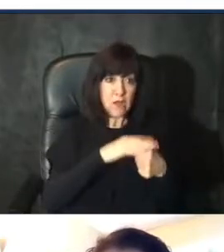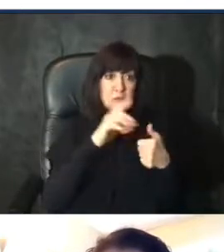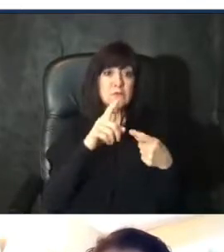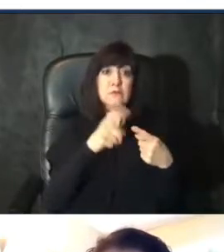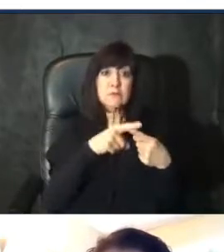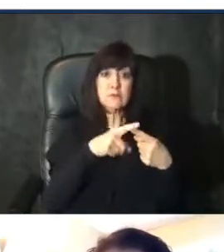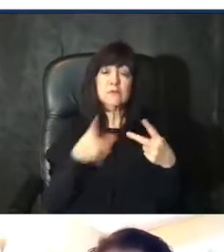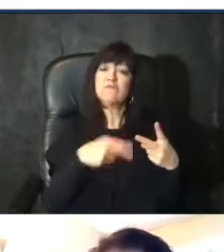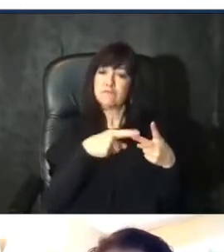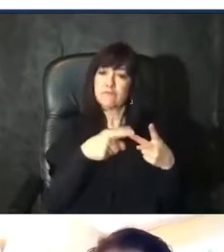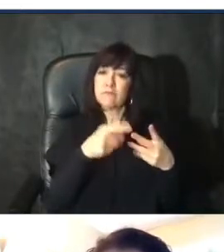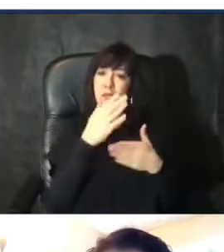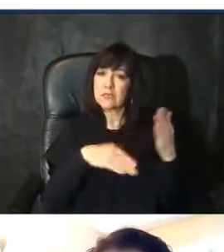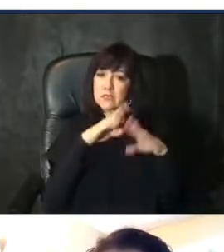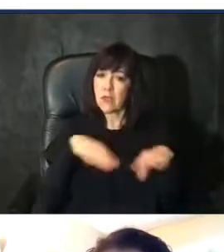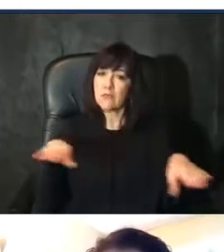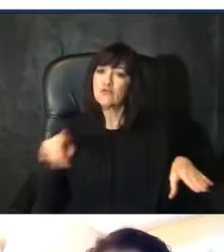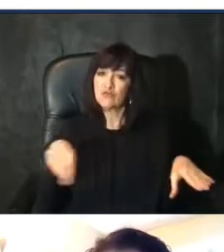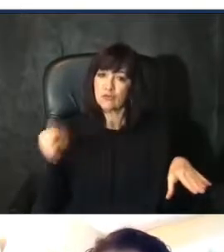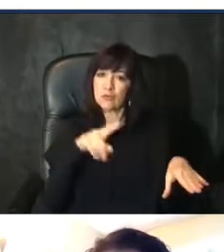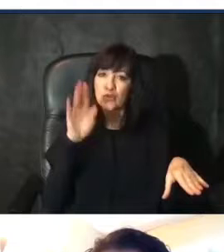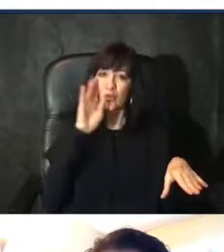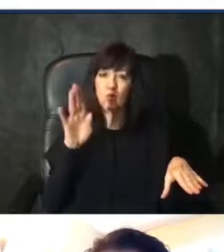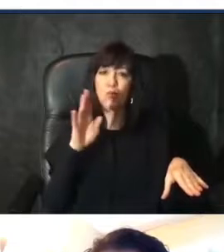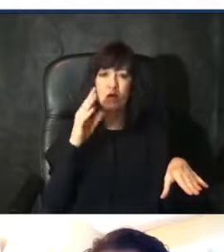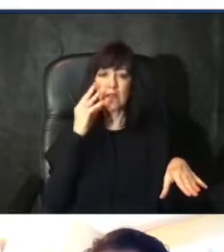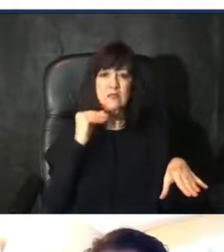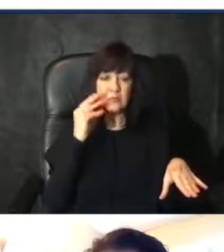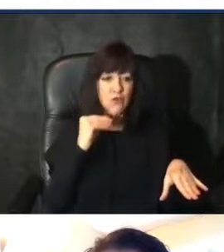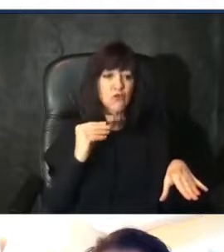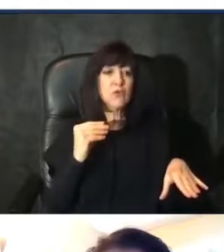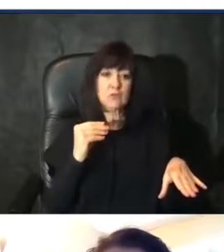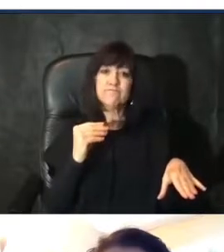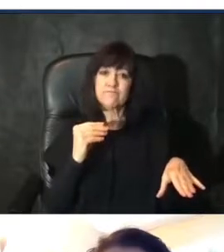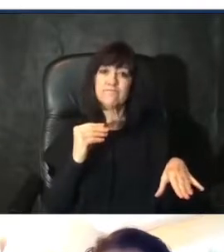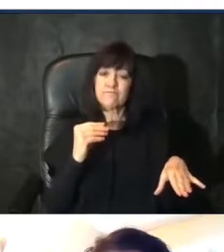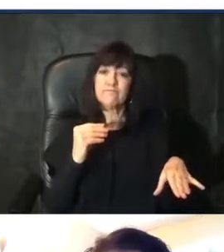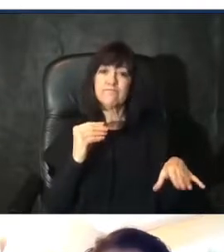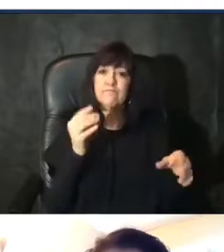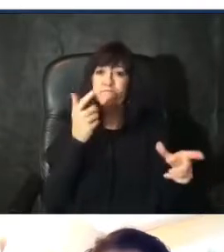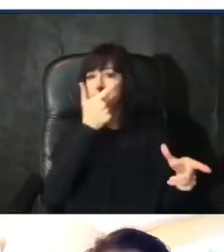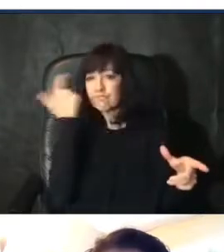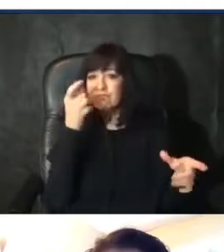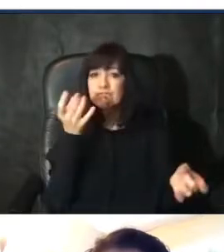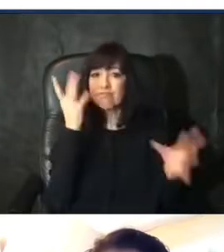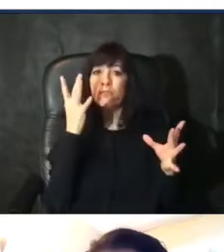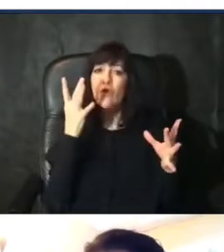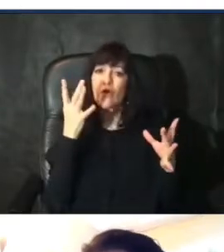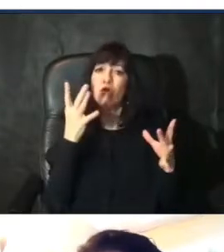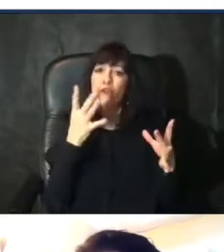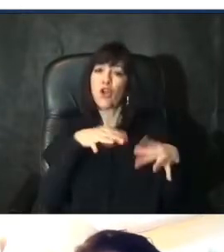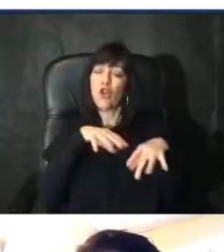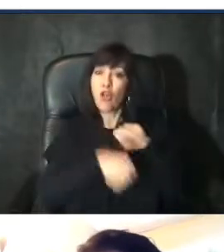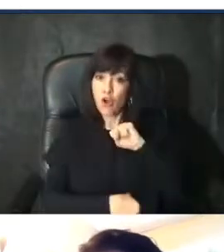to experience things like traumatic loss. We know that unfortunately COVID is